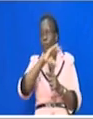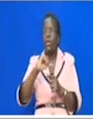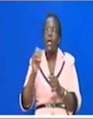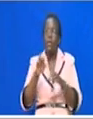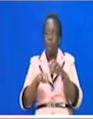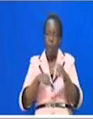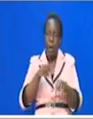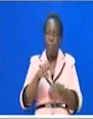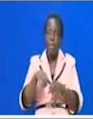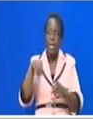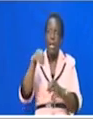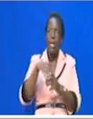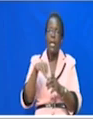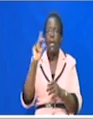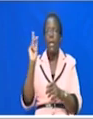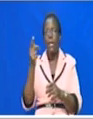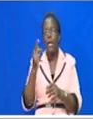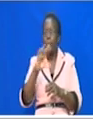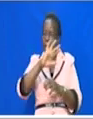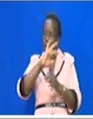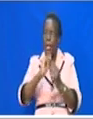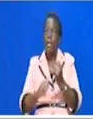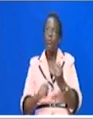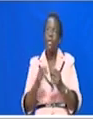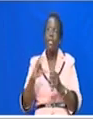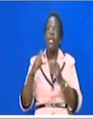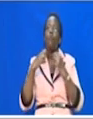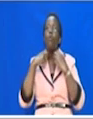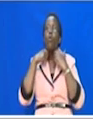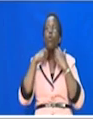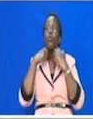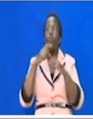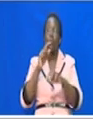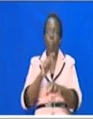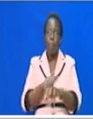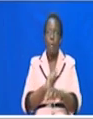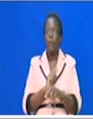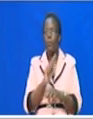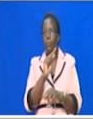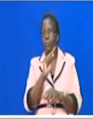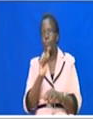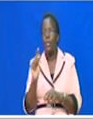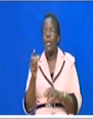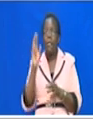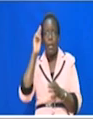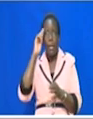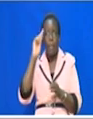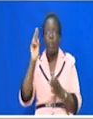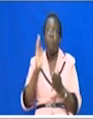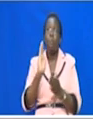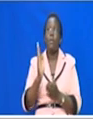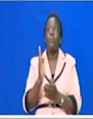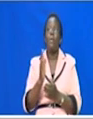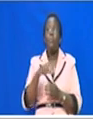the last bit that you're to underline is the colonial period. The reason being that